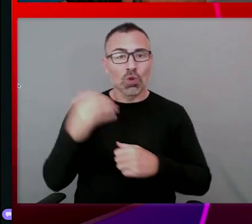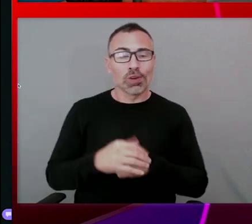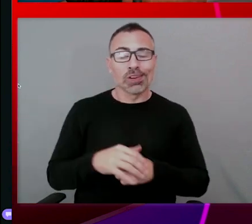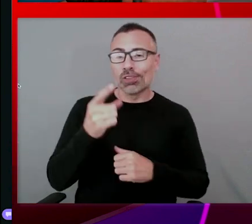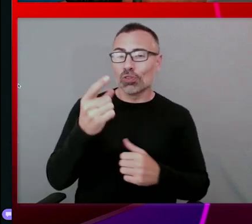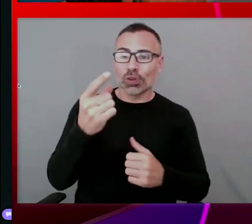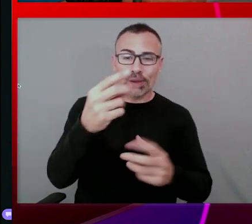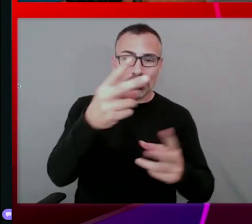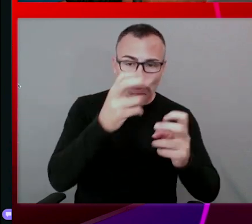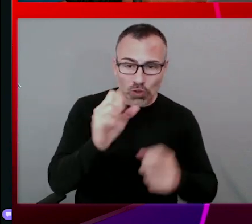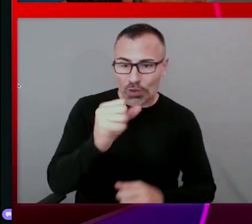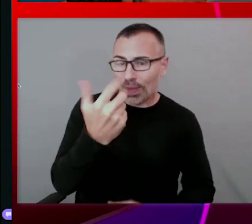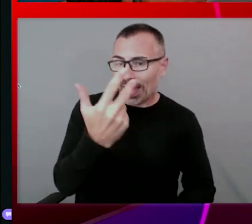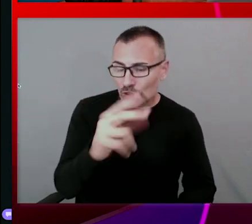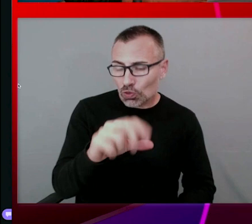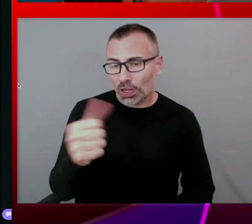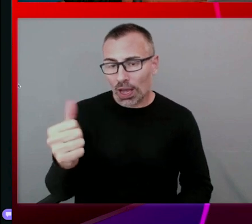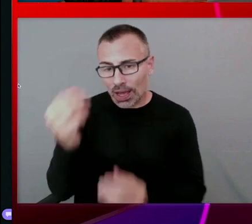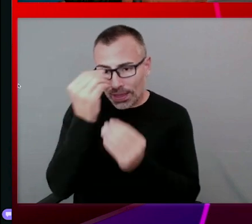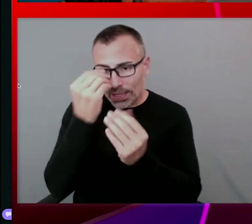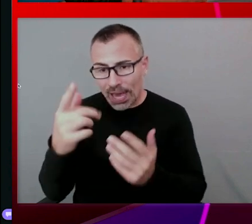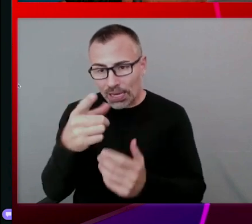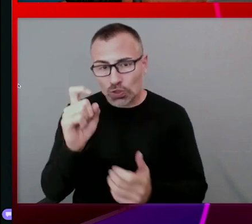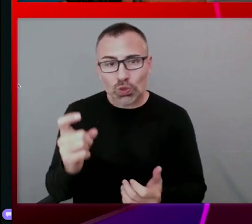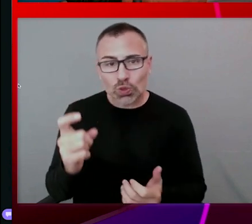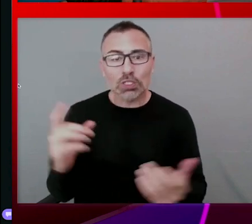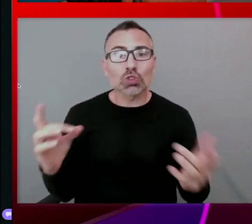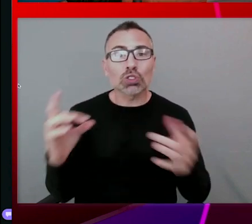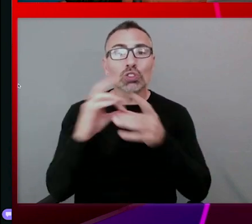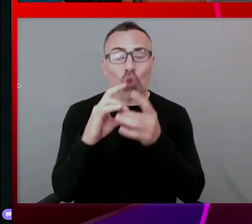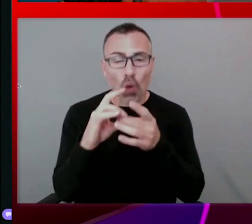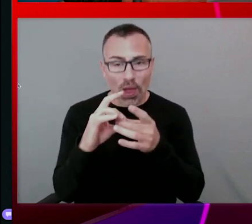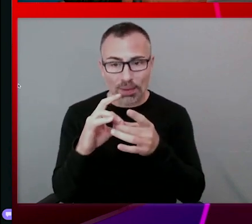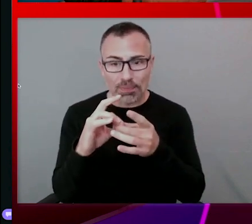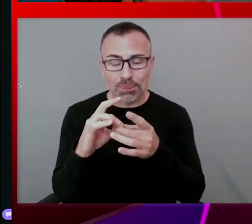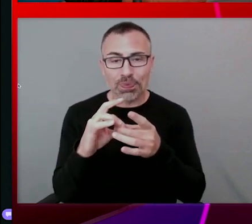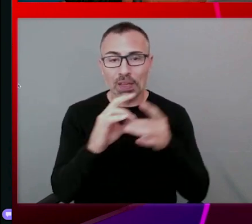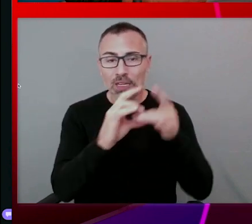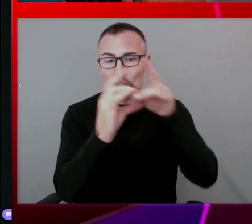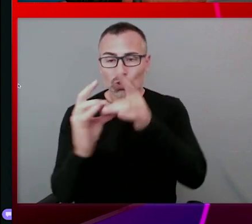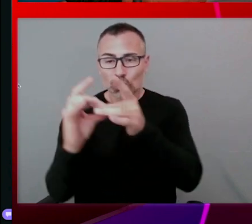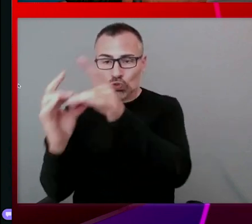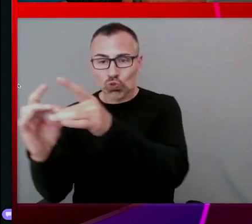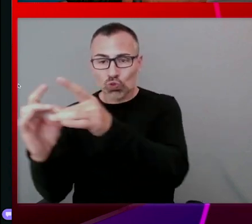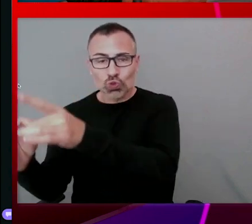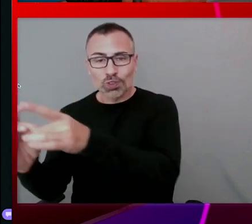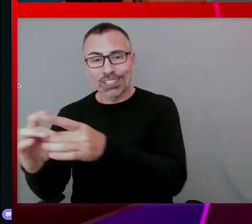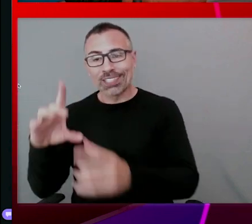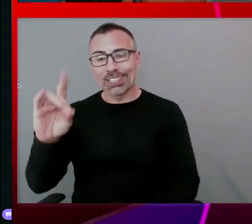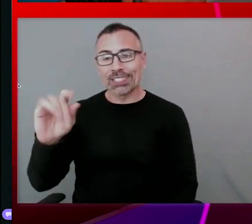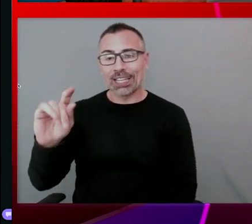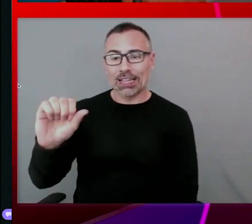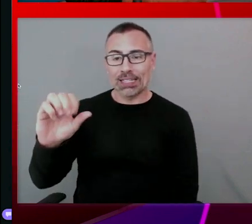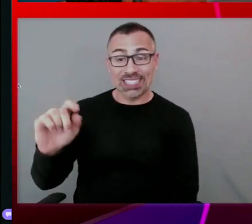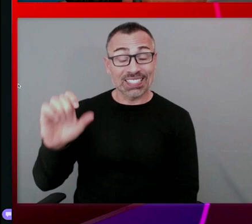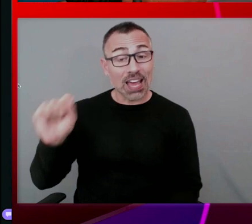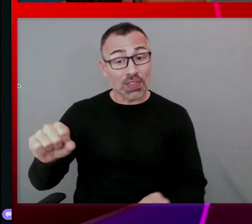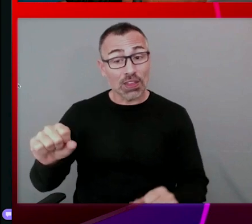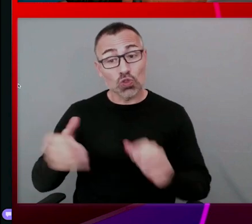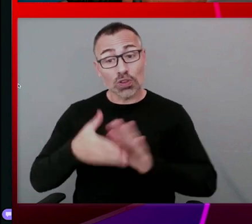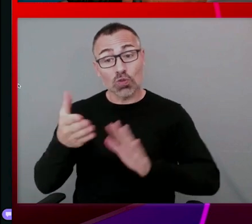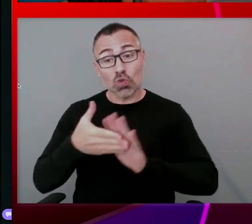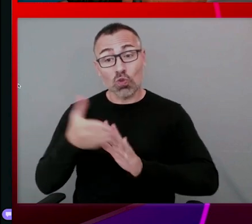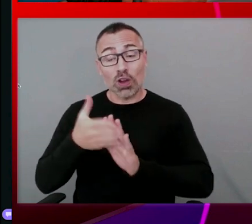from other data sources, join the data sets. And then once you have the data sets joined, you can go and run some automated analysis.